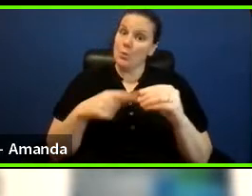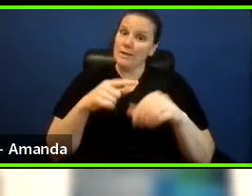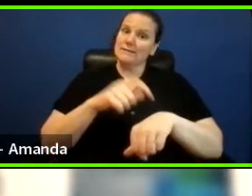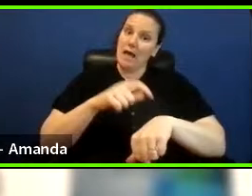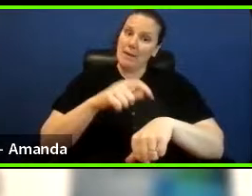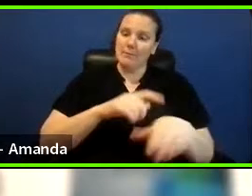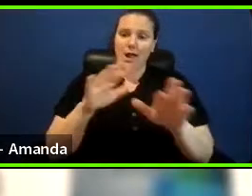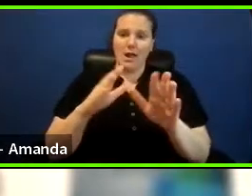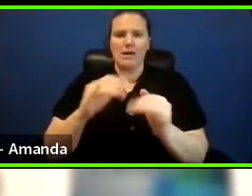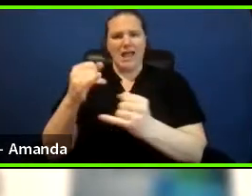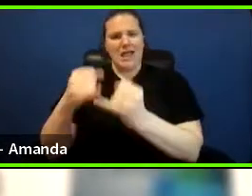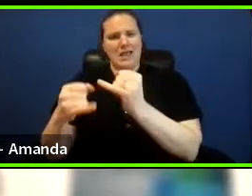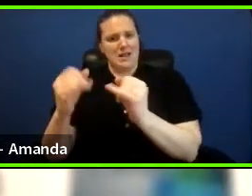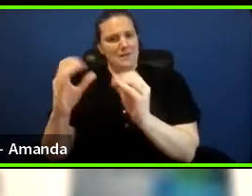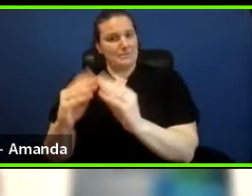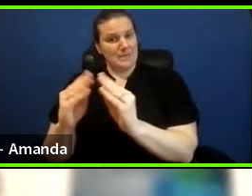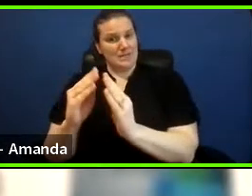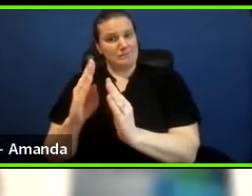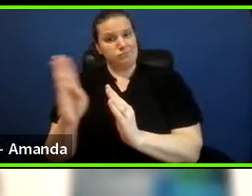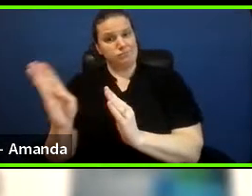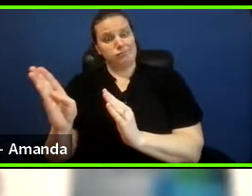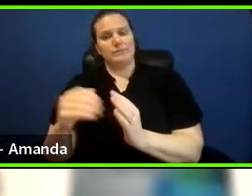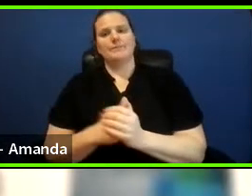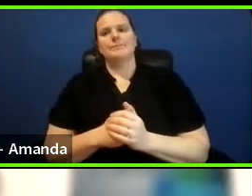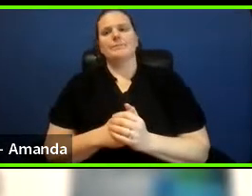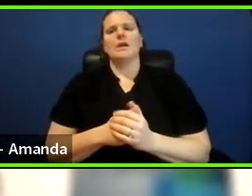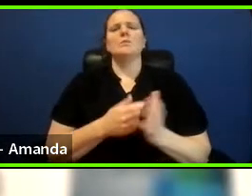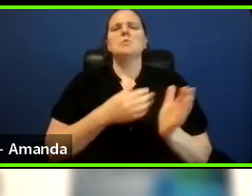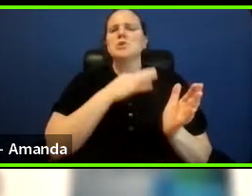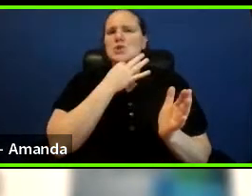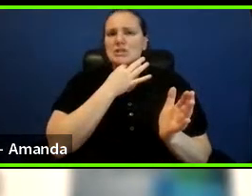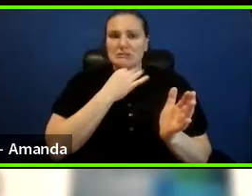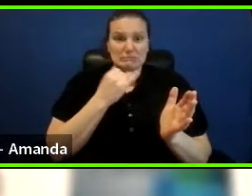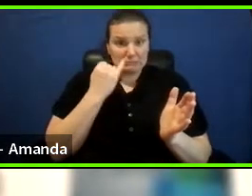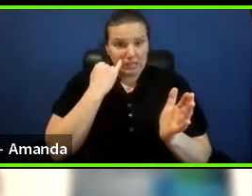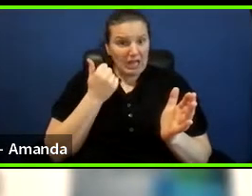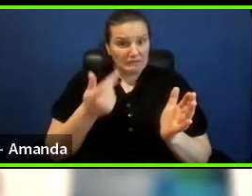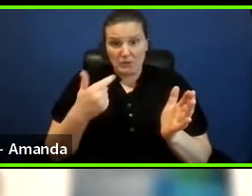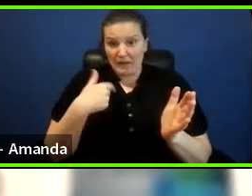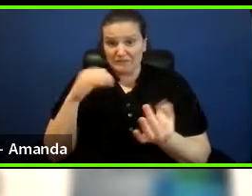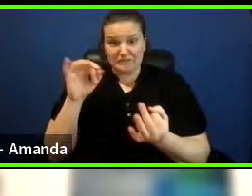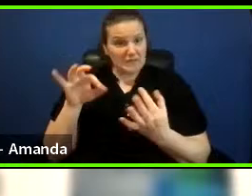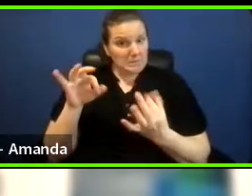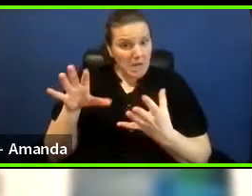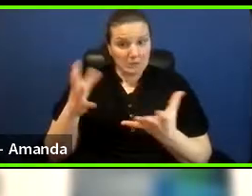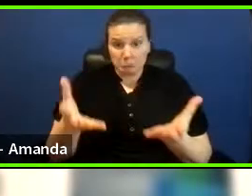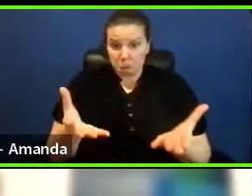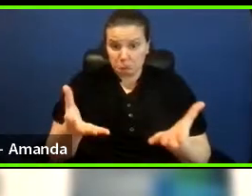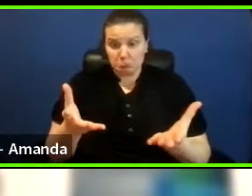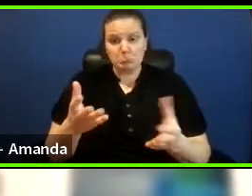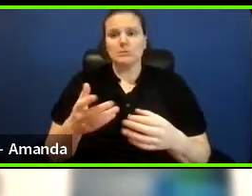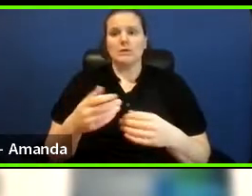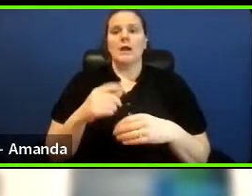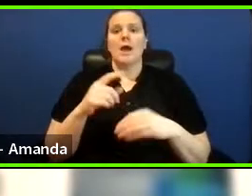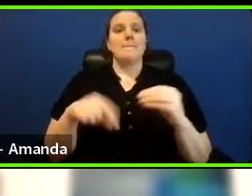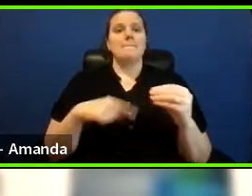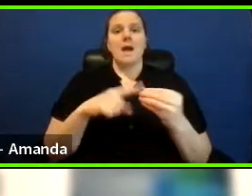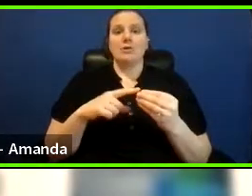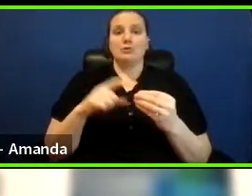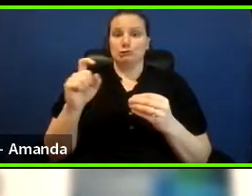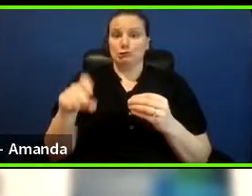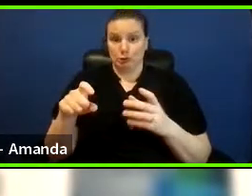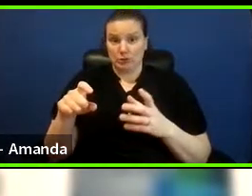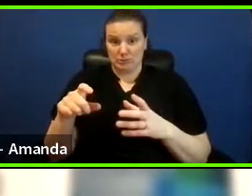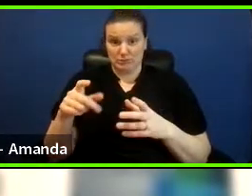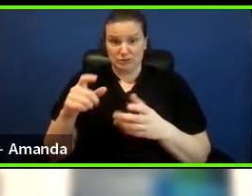We move it to the end of the meeting. We were curious if you had any input or insights around whether we should move